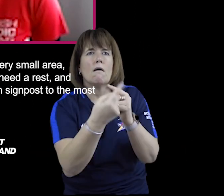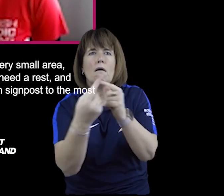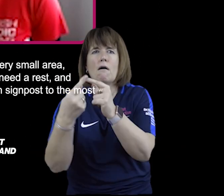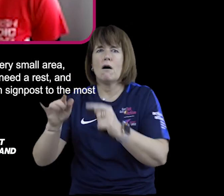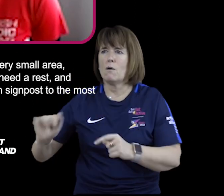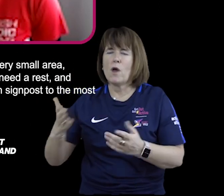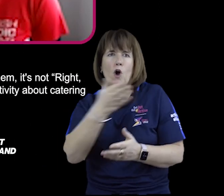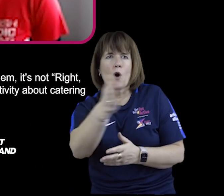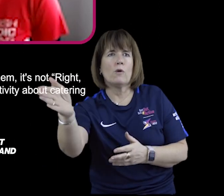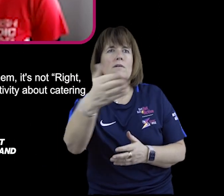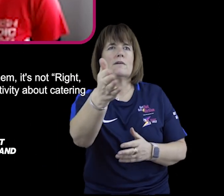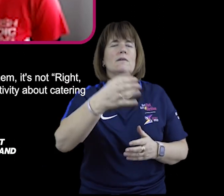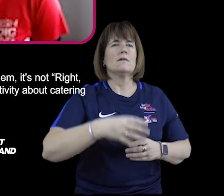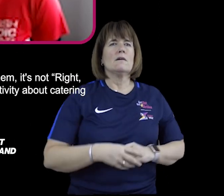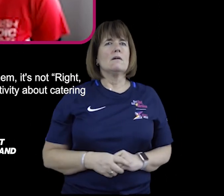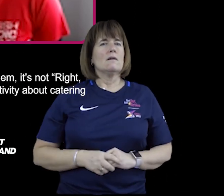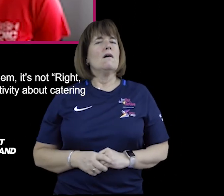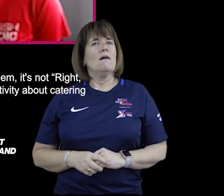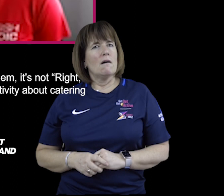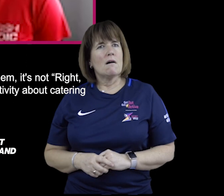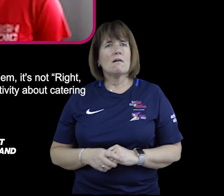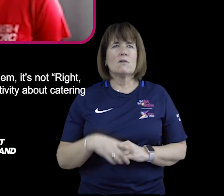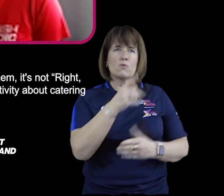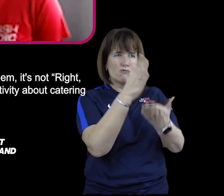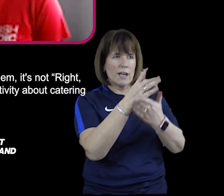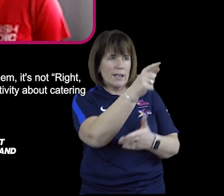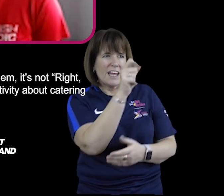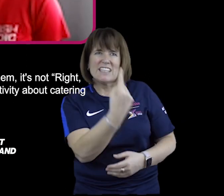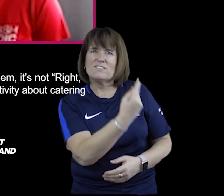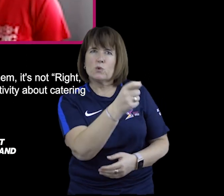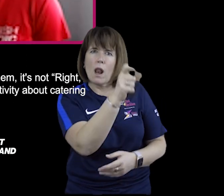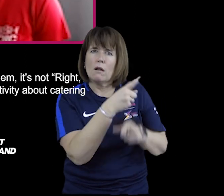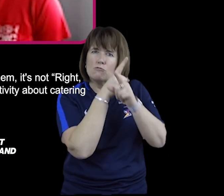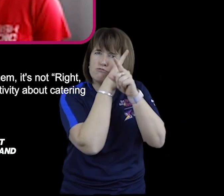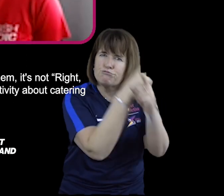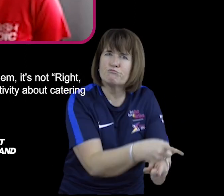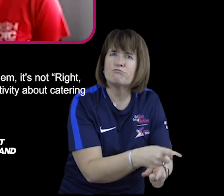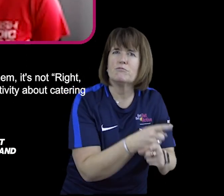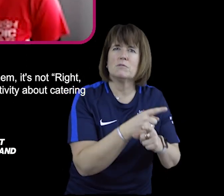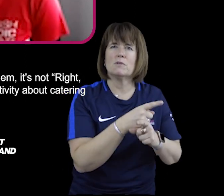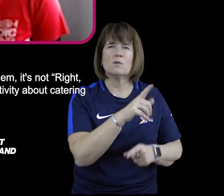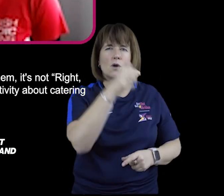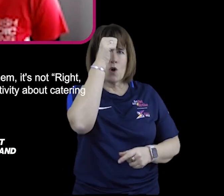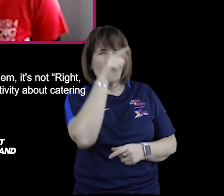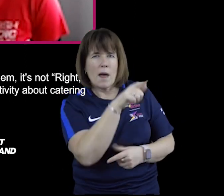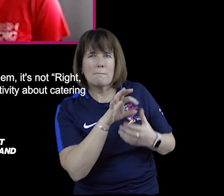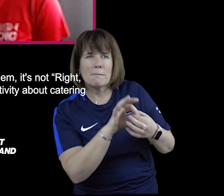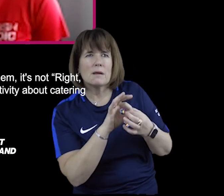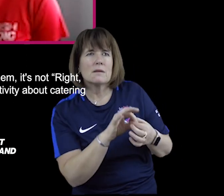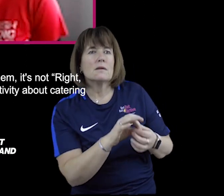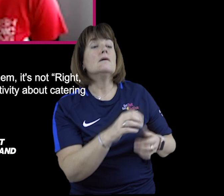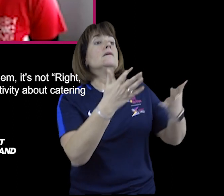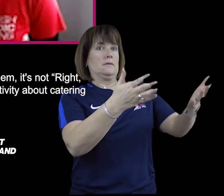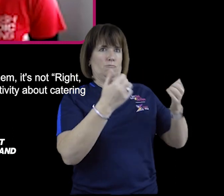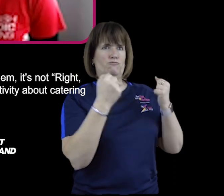to do. So it's kind of, you really are looking after the individual, aren't you? Because you get to